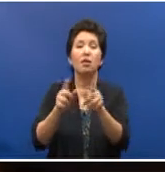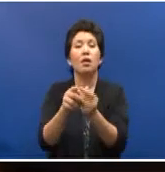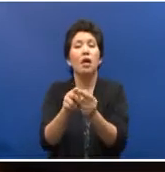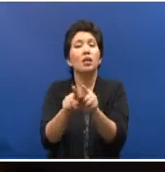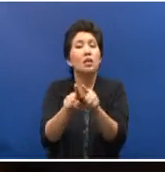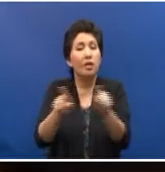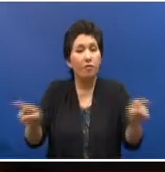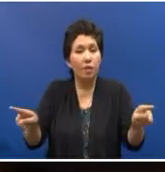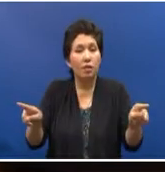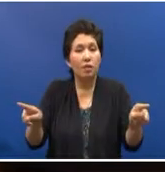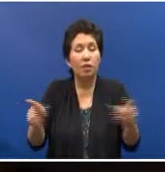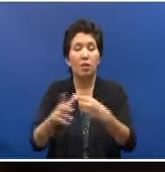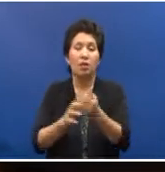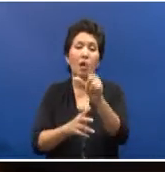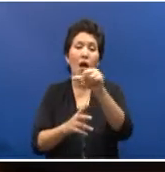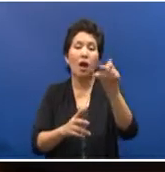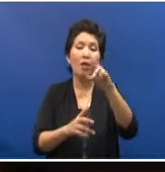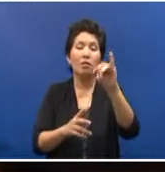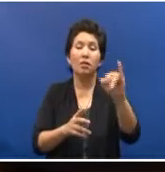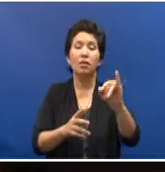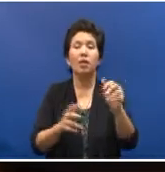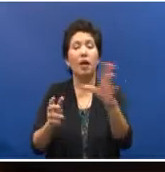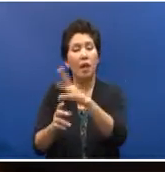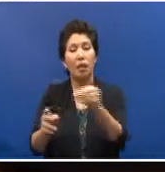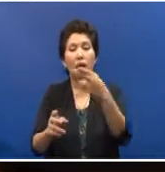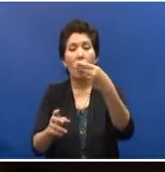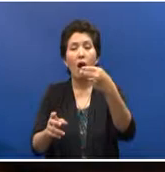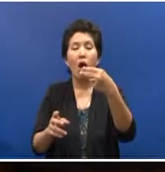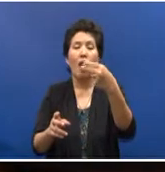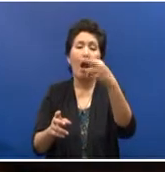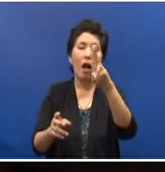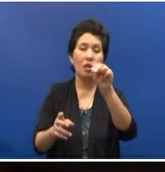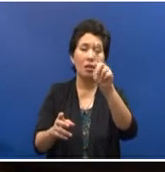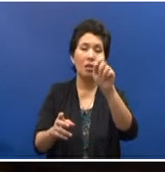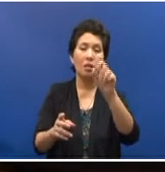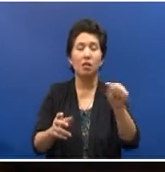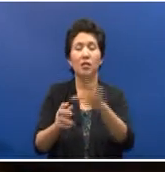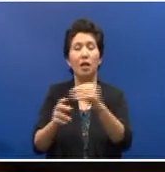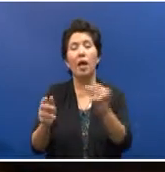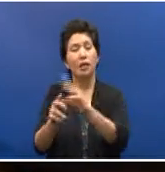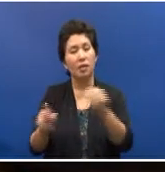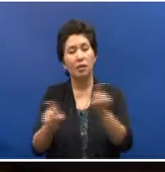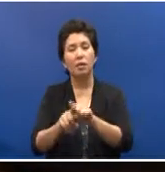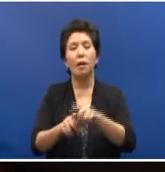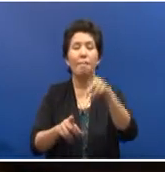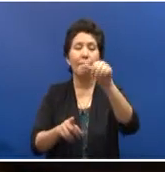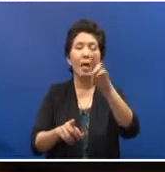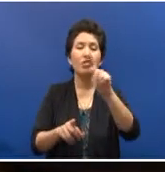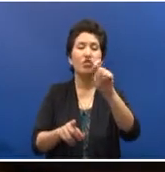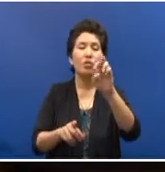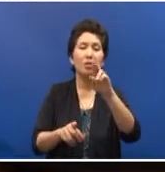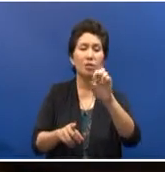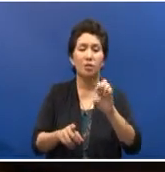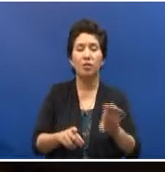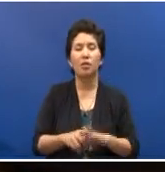between these agricultural societies and the hunters and gatherers and also the pastoralists.